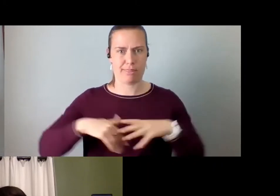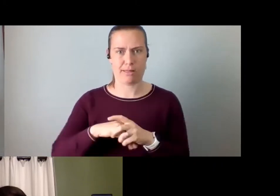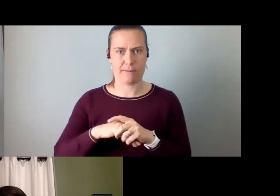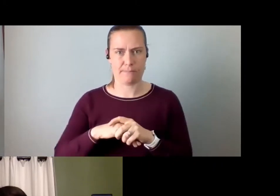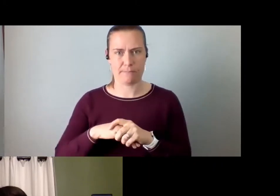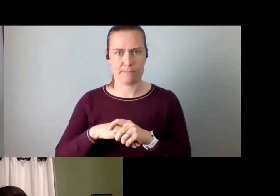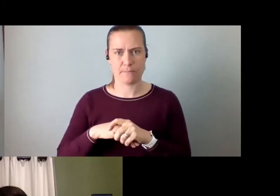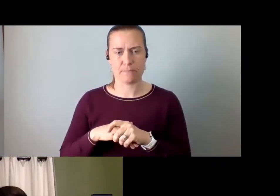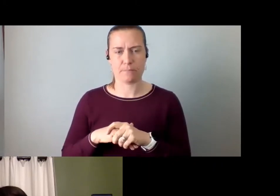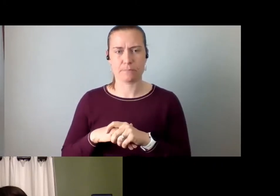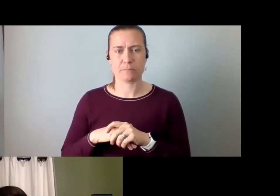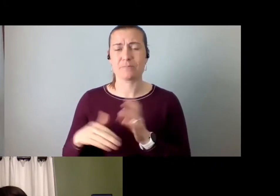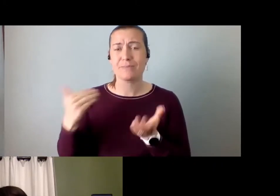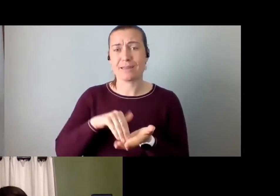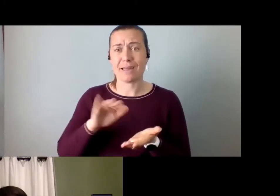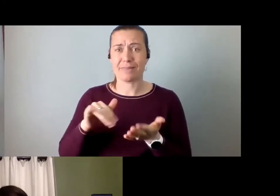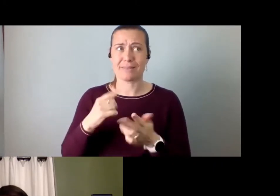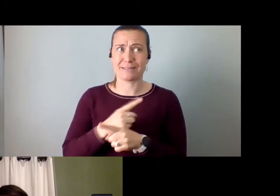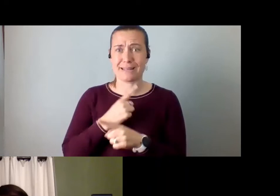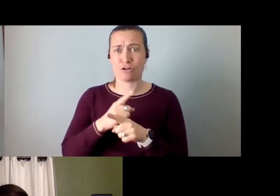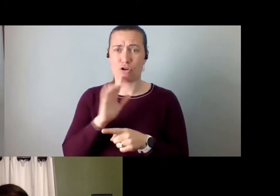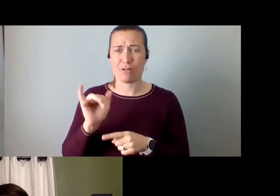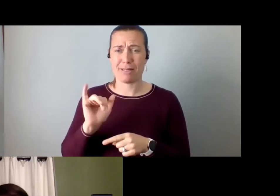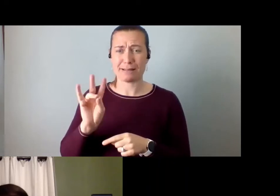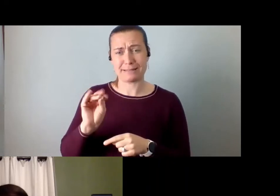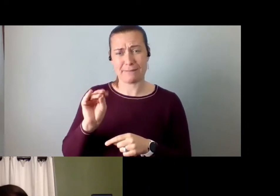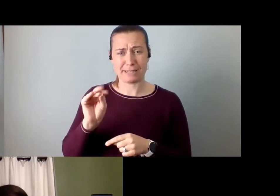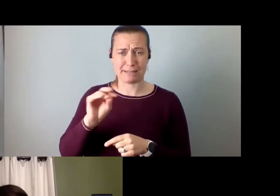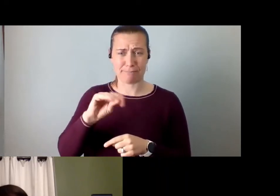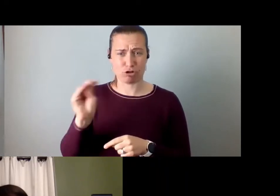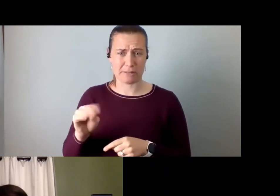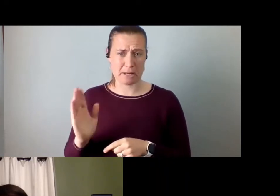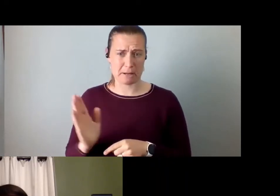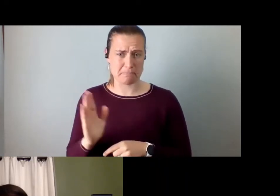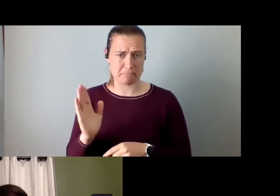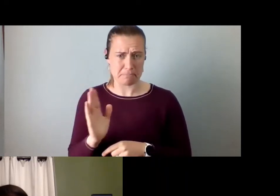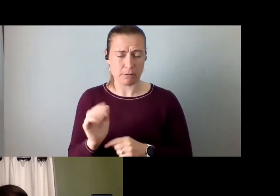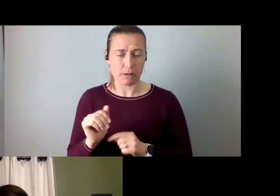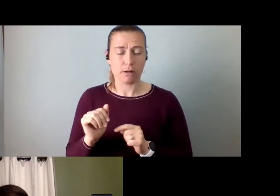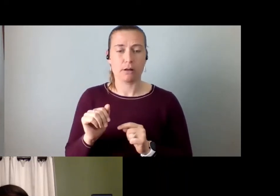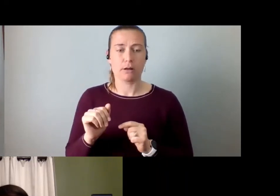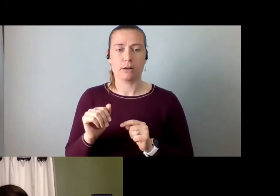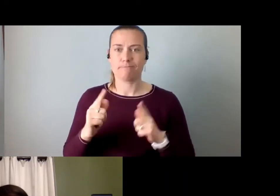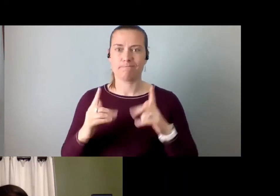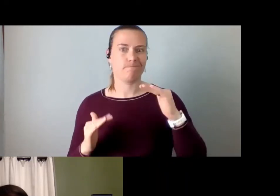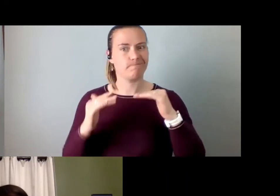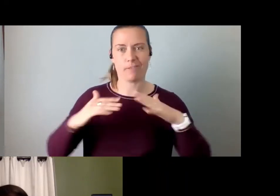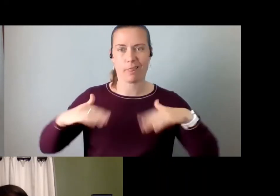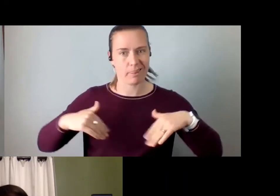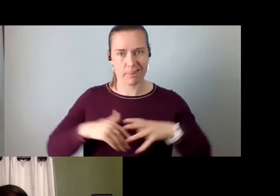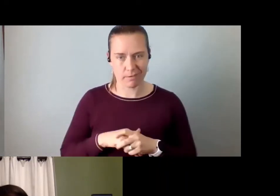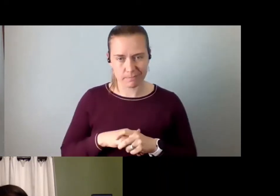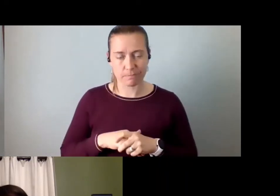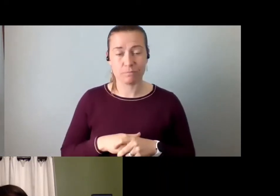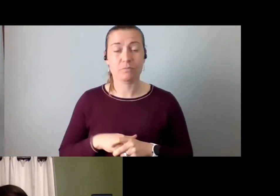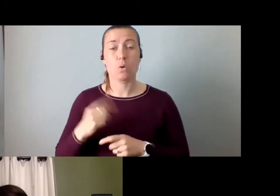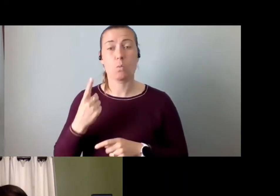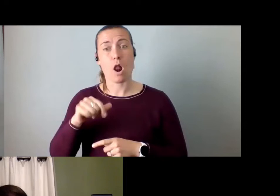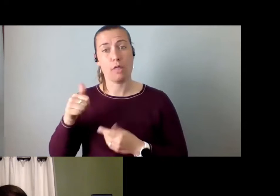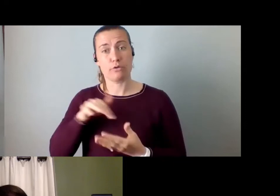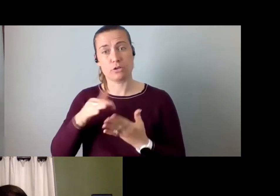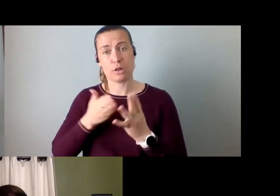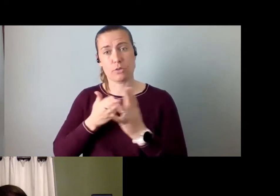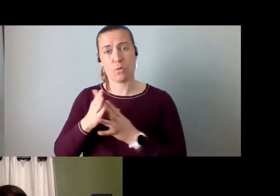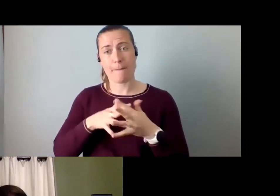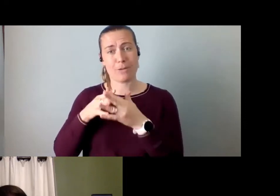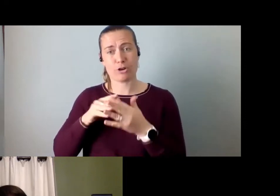are in the 70% range. There's another study that was done through the American Cancer Society that isn't